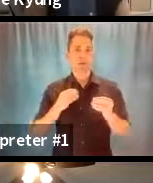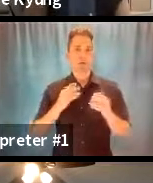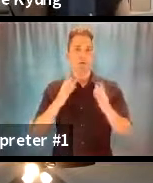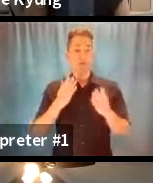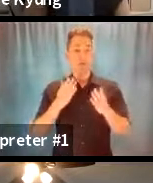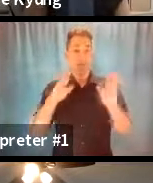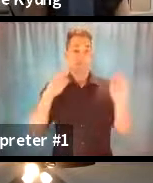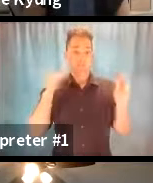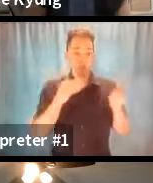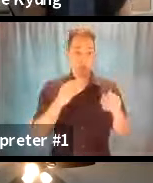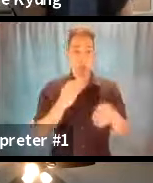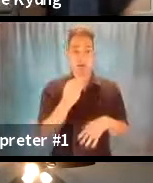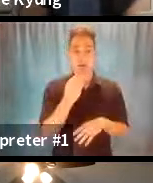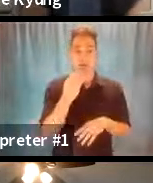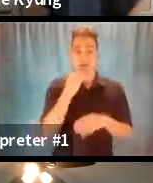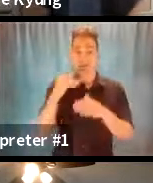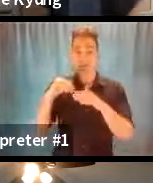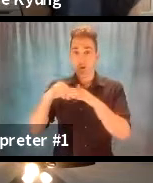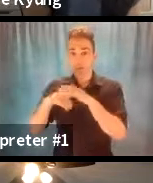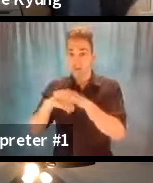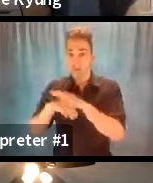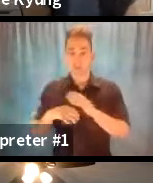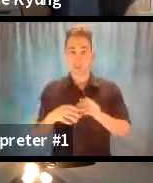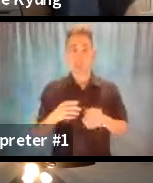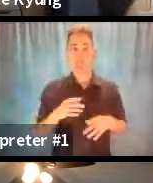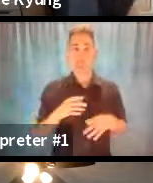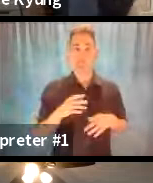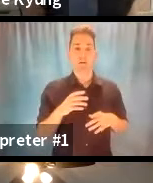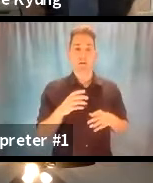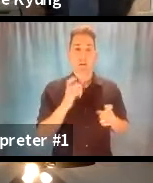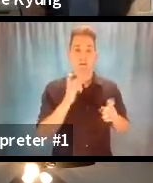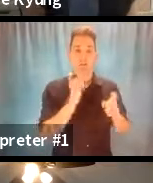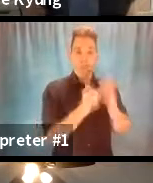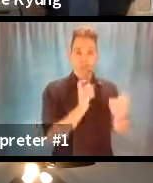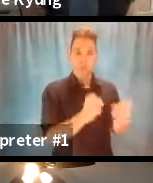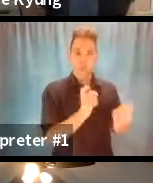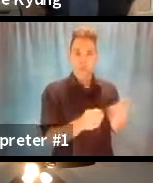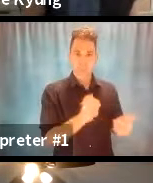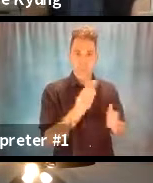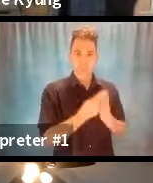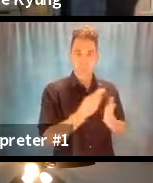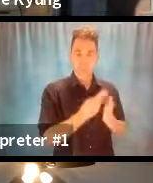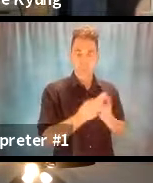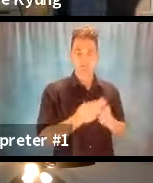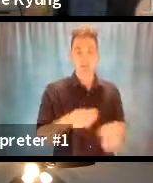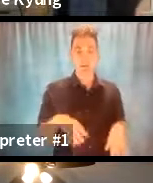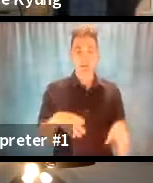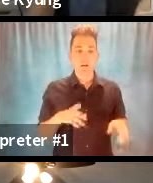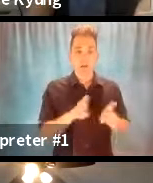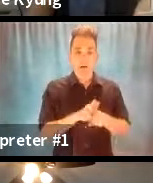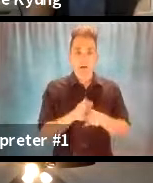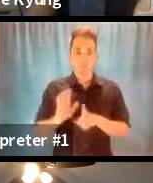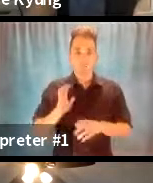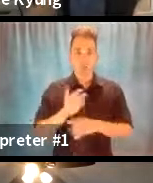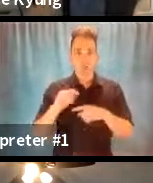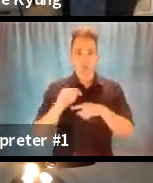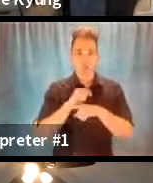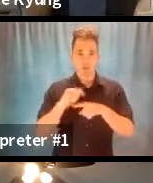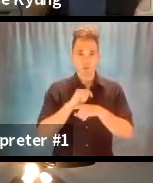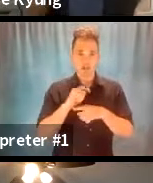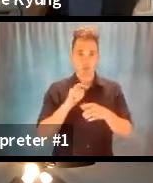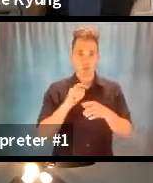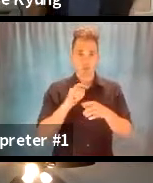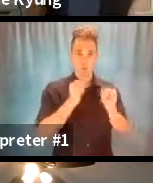food access. So most of our work tends to center around training individuals and teaching them